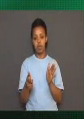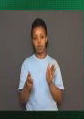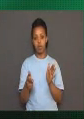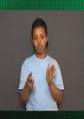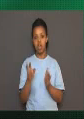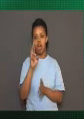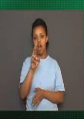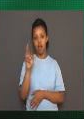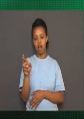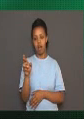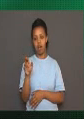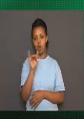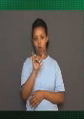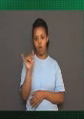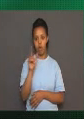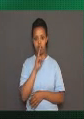by